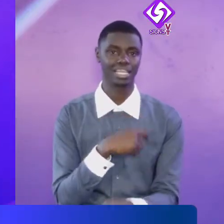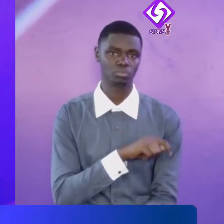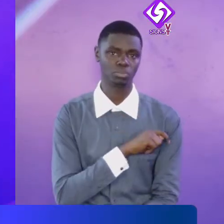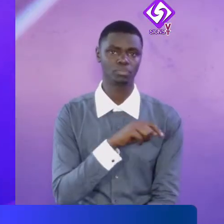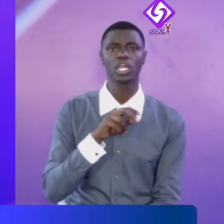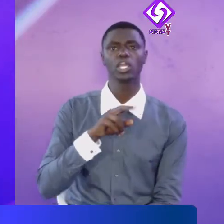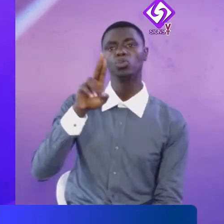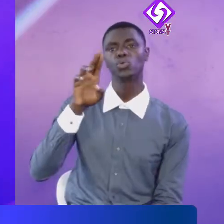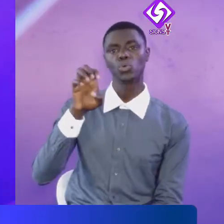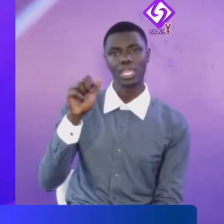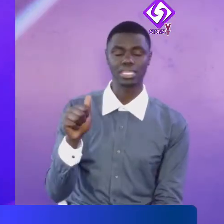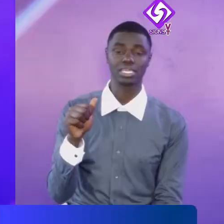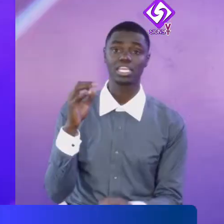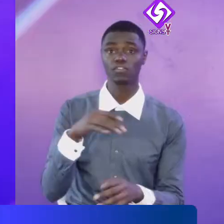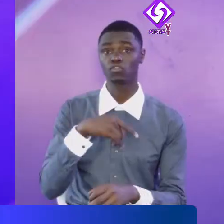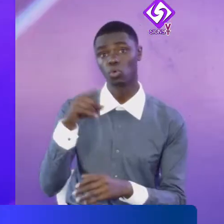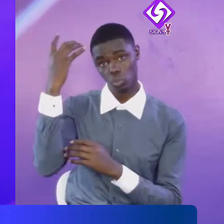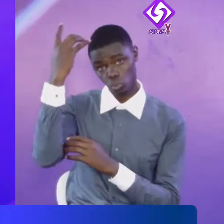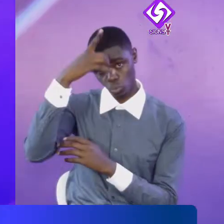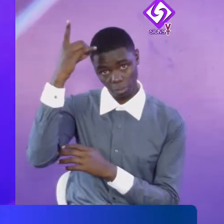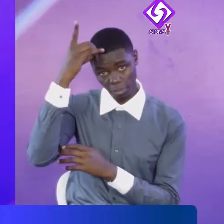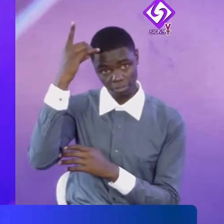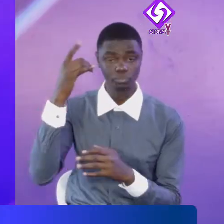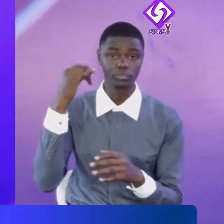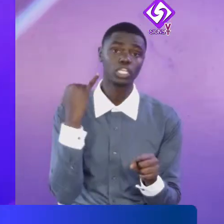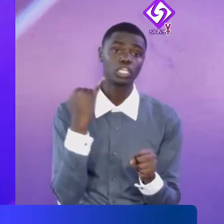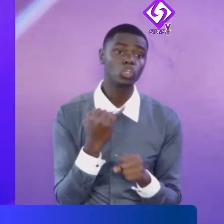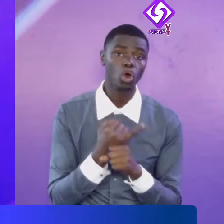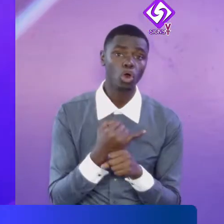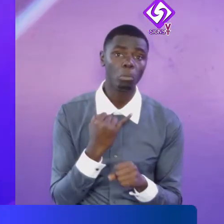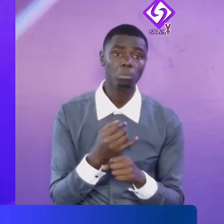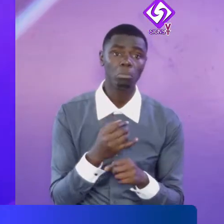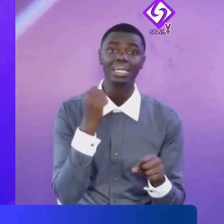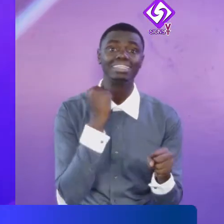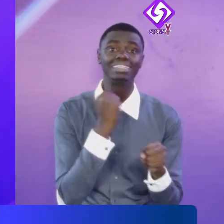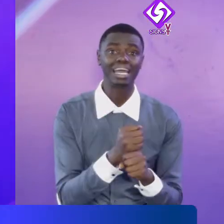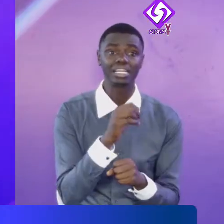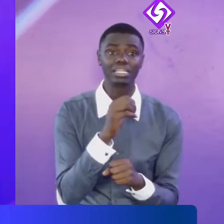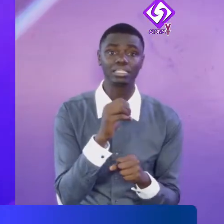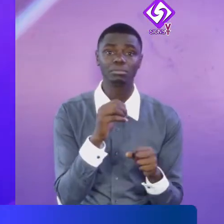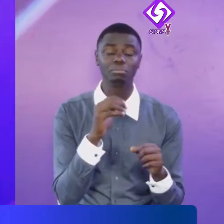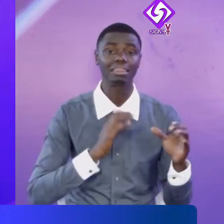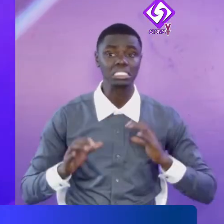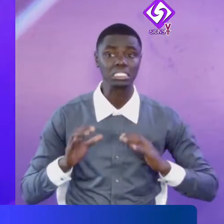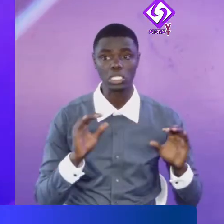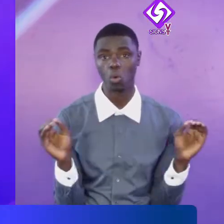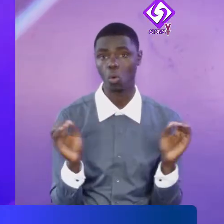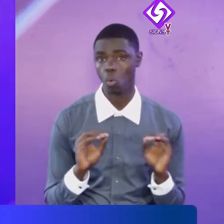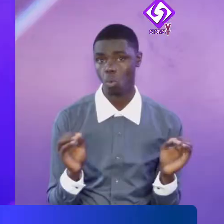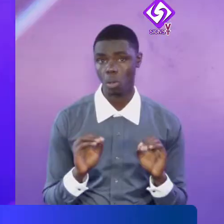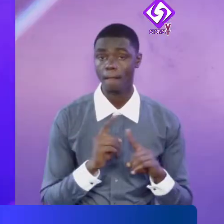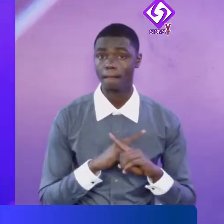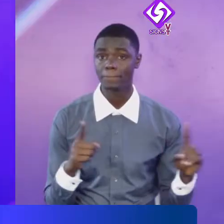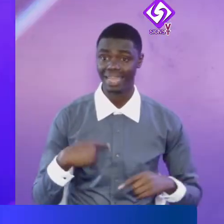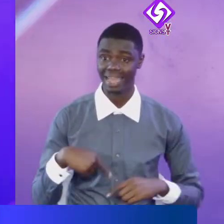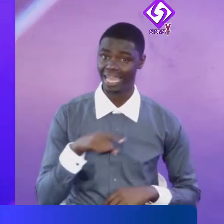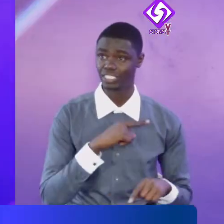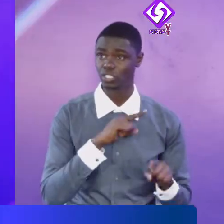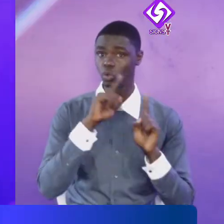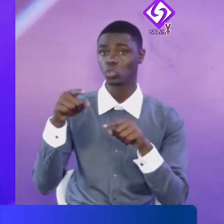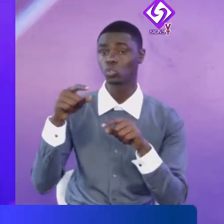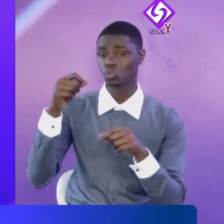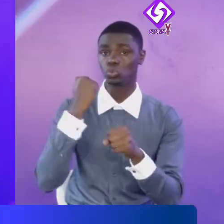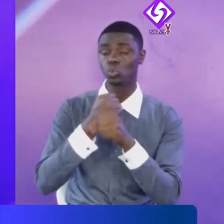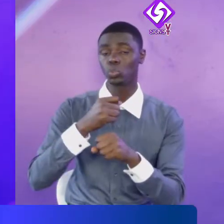to Dubai, the stupid jobs are not done by the citizens there. It is us who go do the stupid